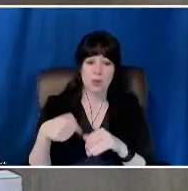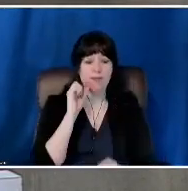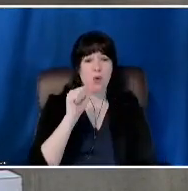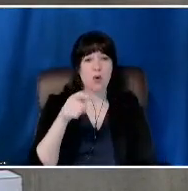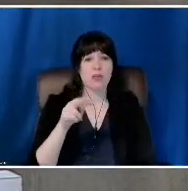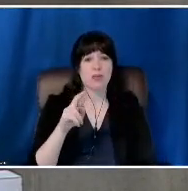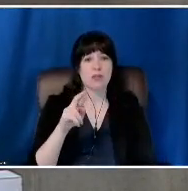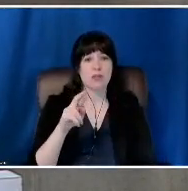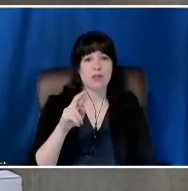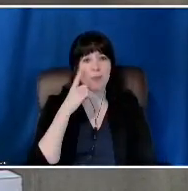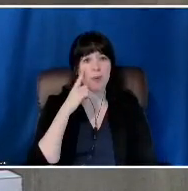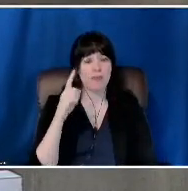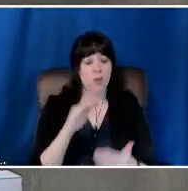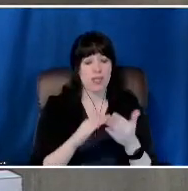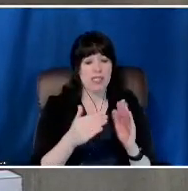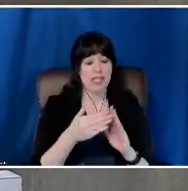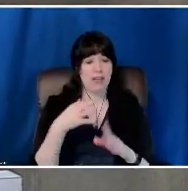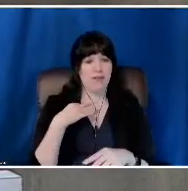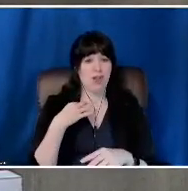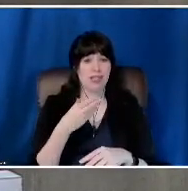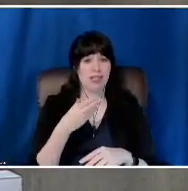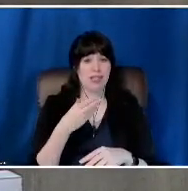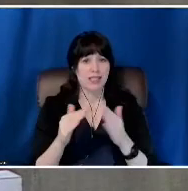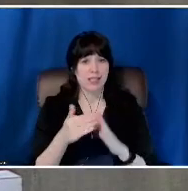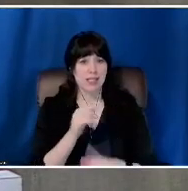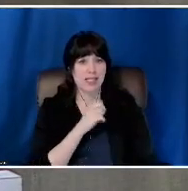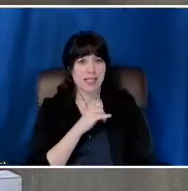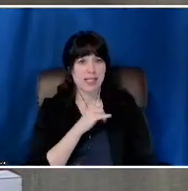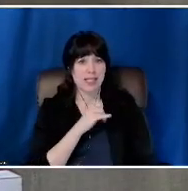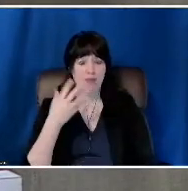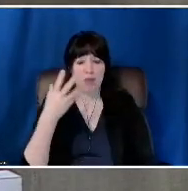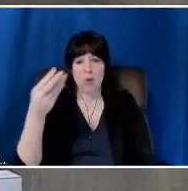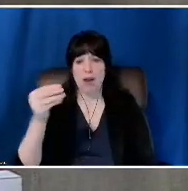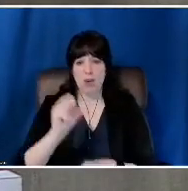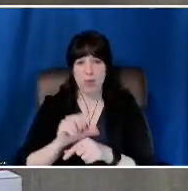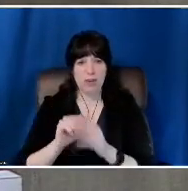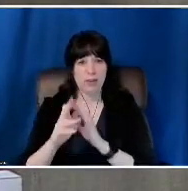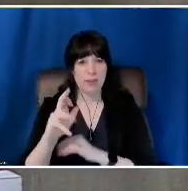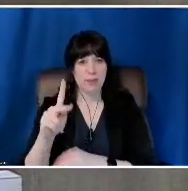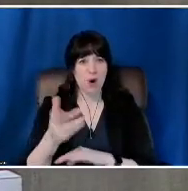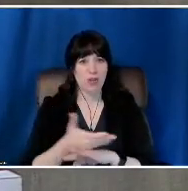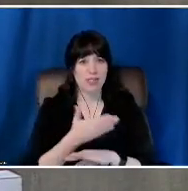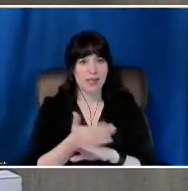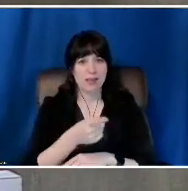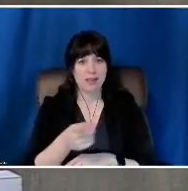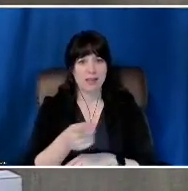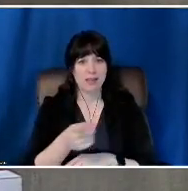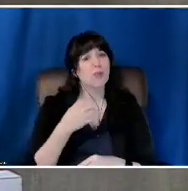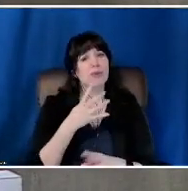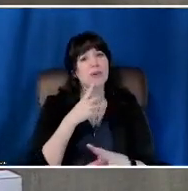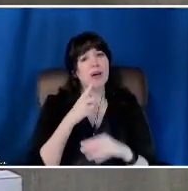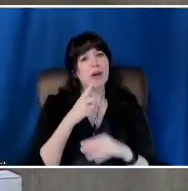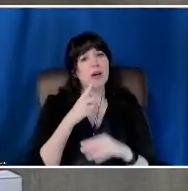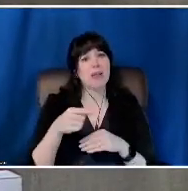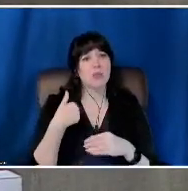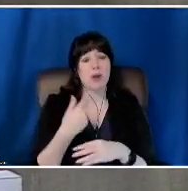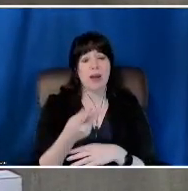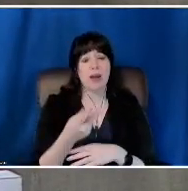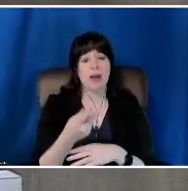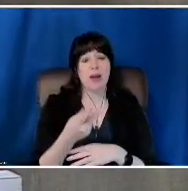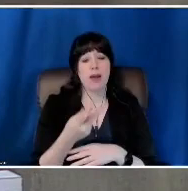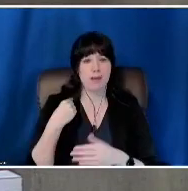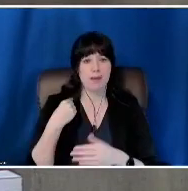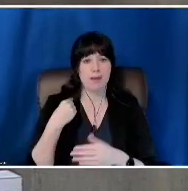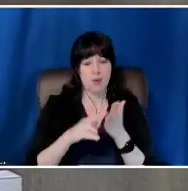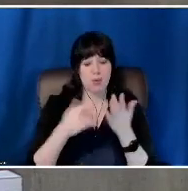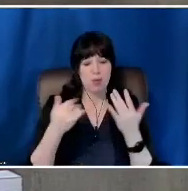city staff as well that are out there on the parks really enhancing them? And so we've talked about this. We have two members actually looking into it right now, with whether